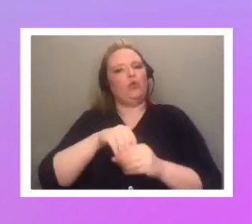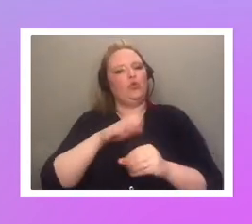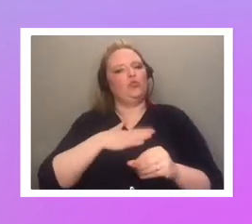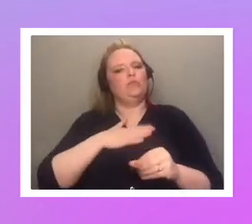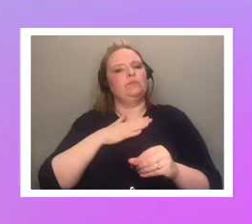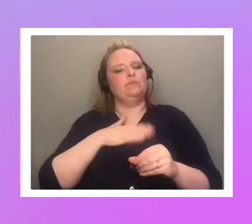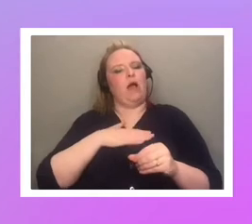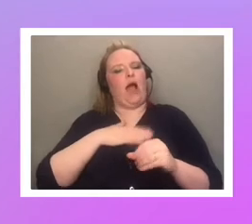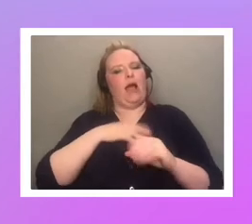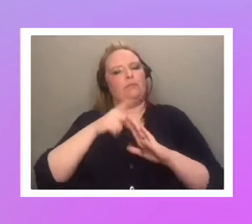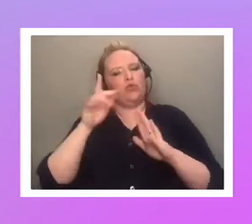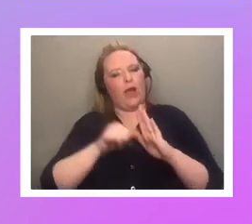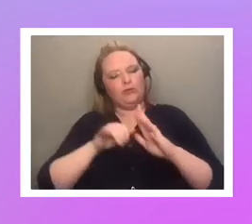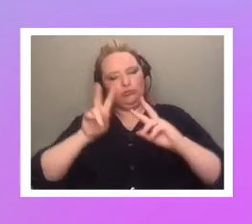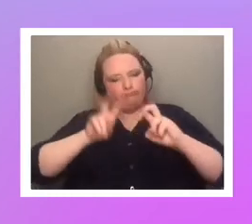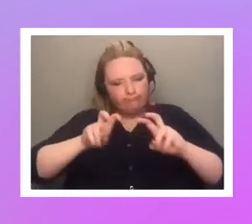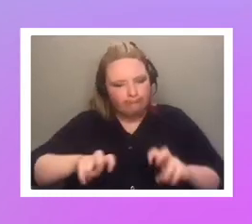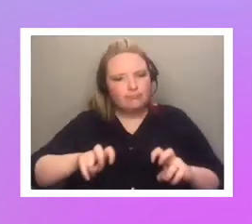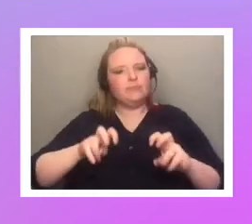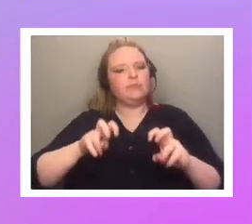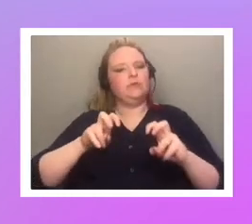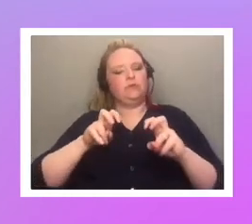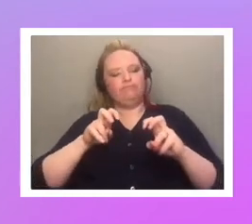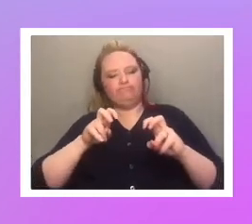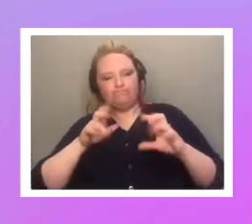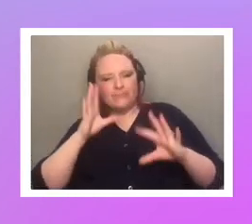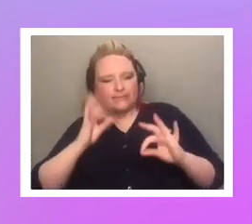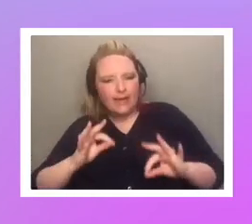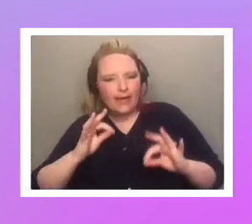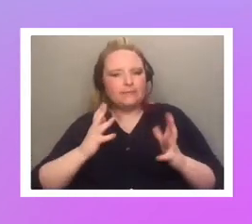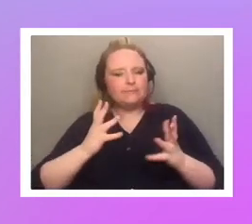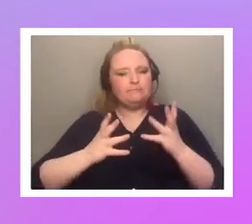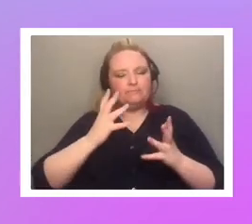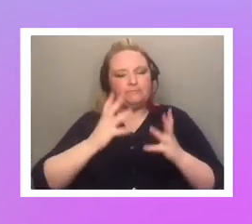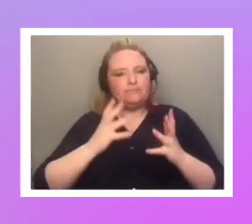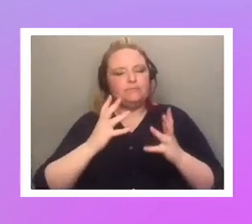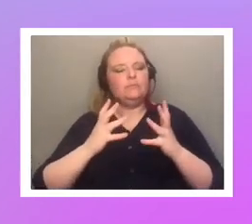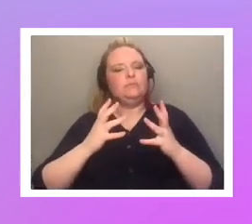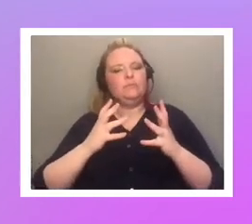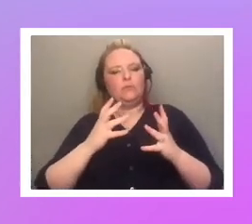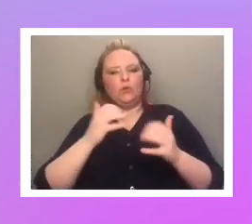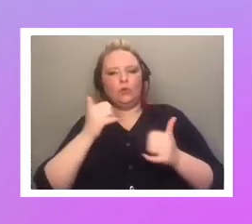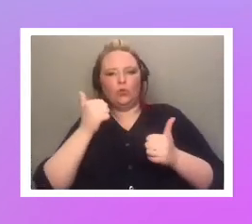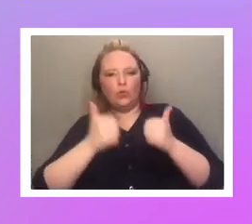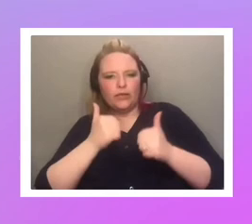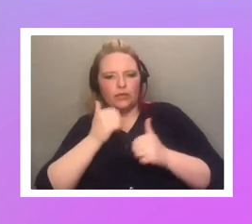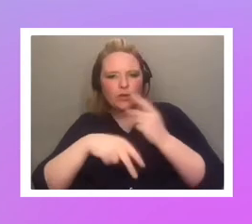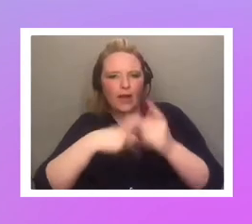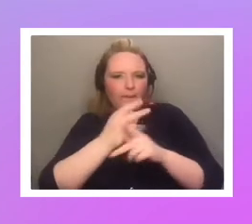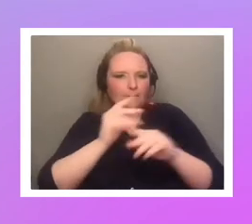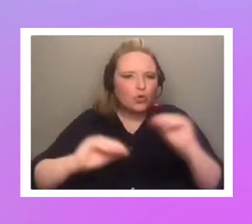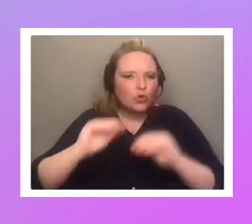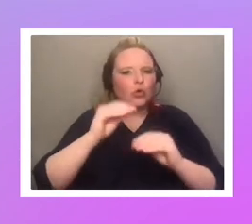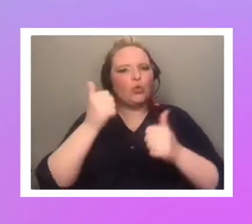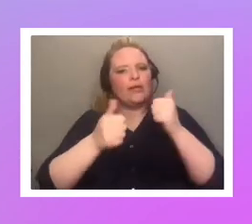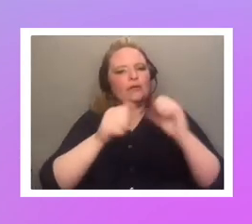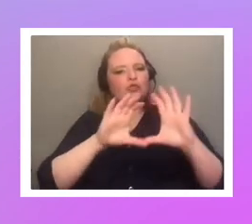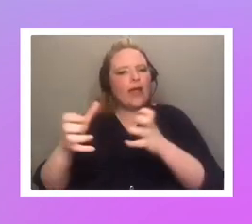your product, and kind of judge, you know, what kind it is and what category it might fall